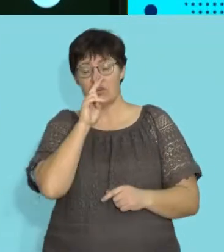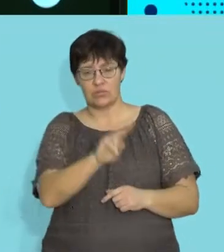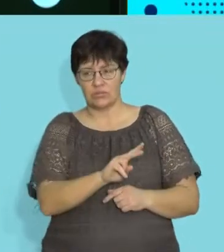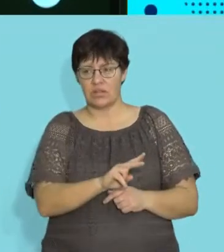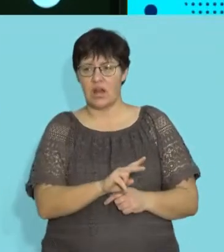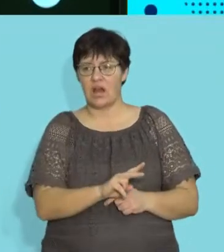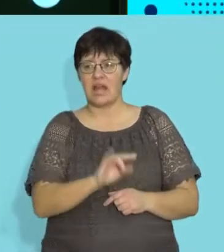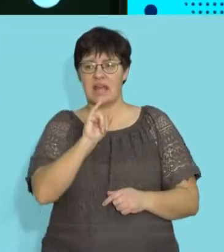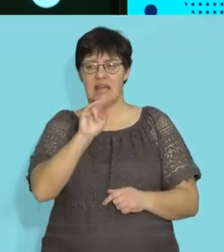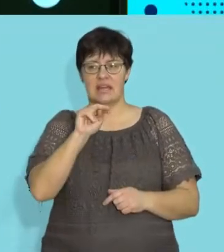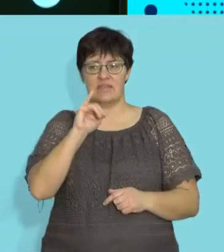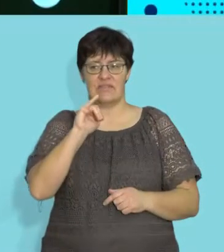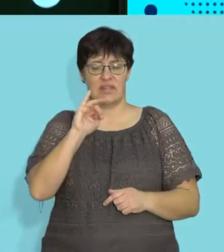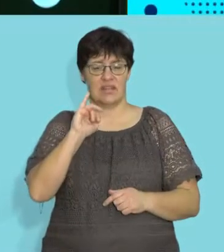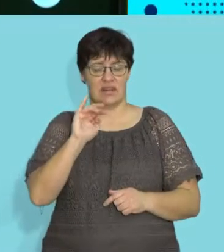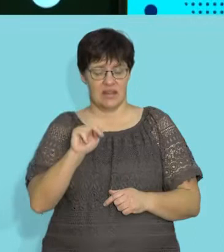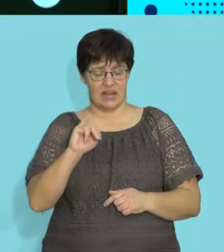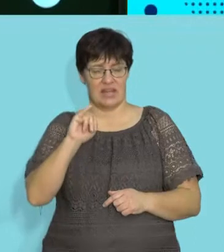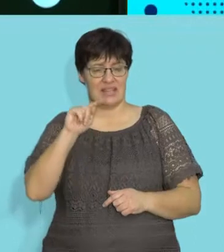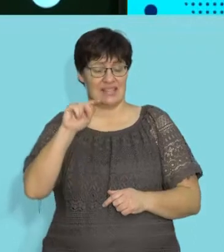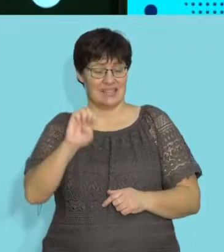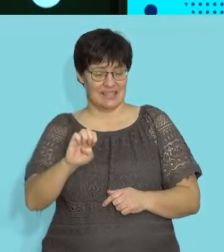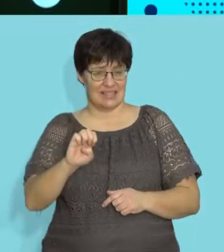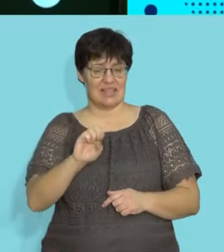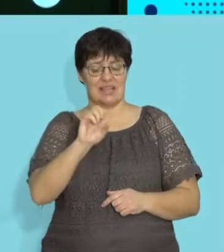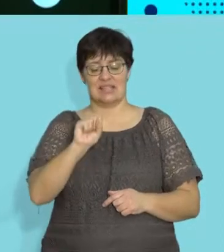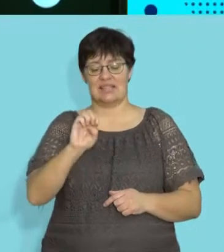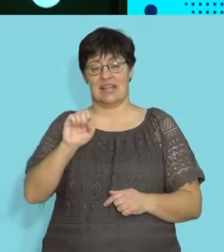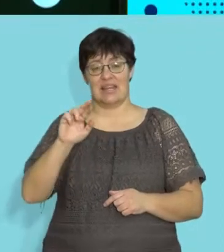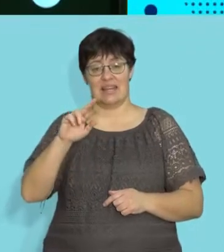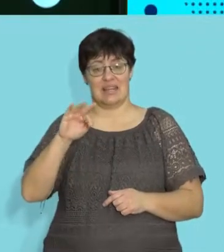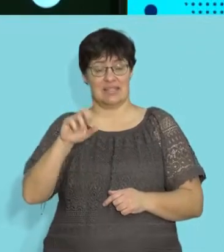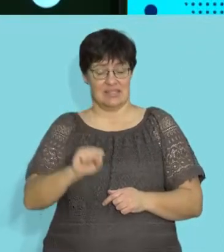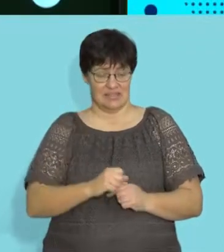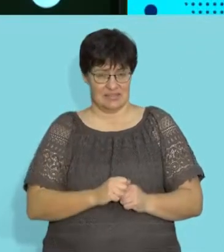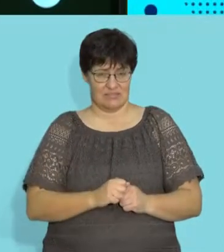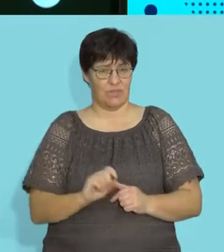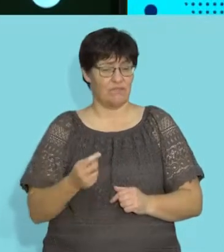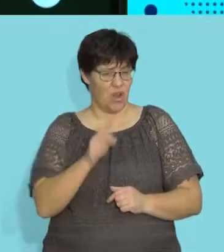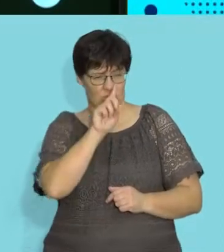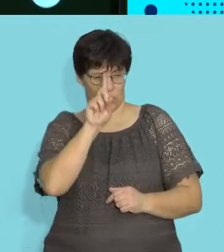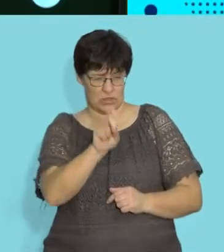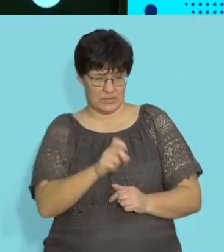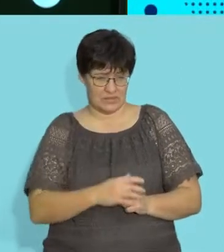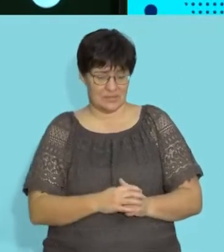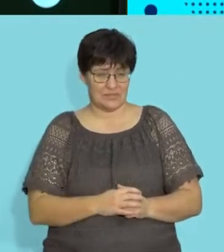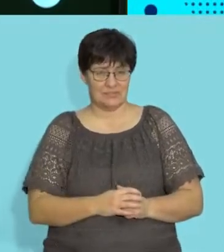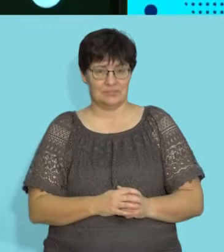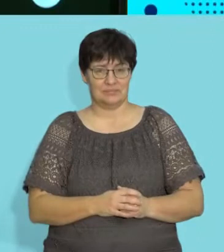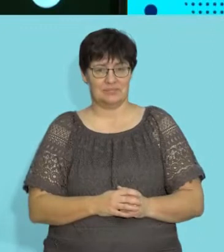at infinite series. Before I get to the theory portion of today's lesson, I'm going to ask you a question.